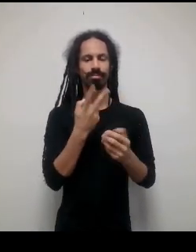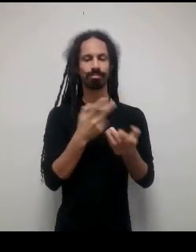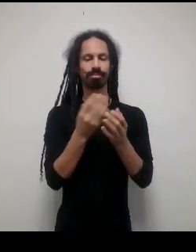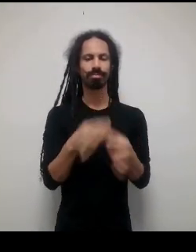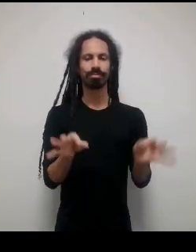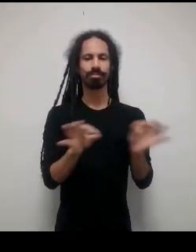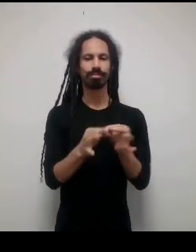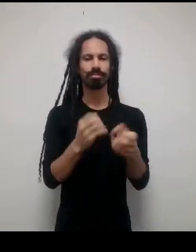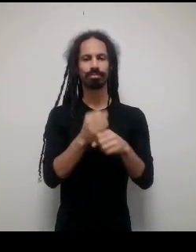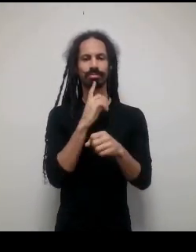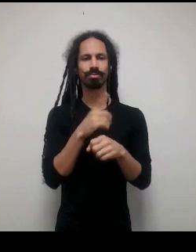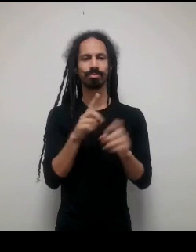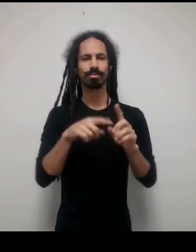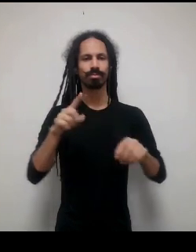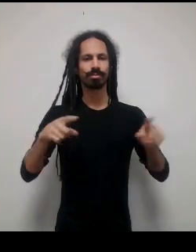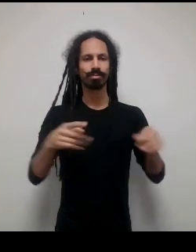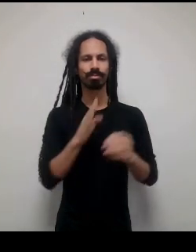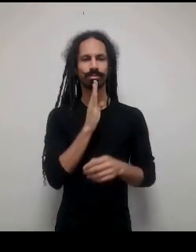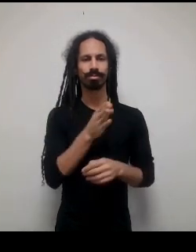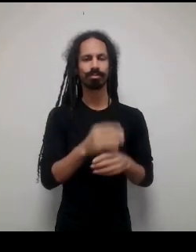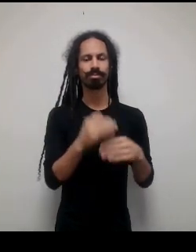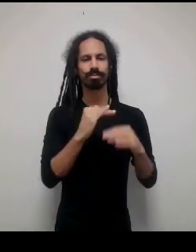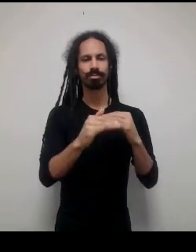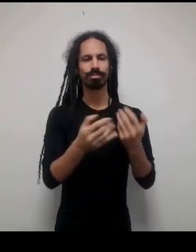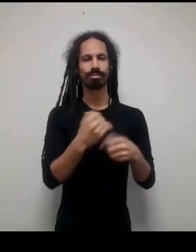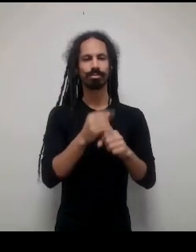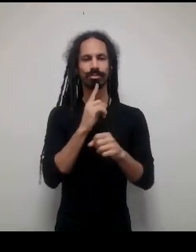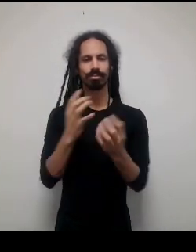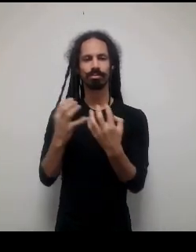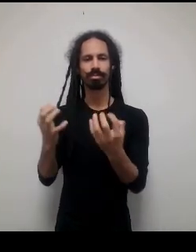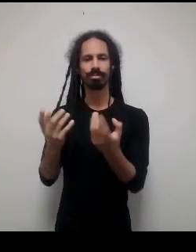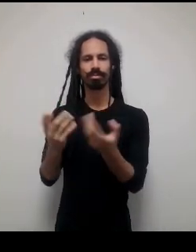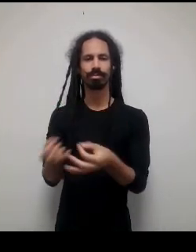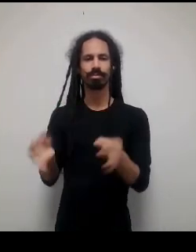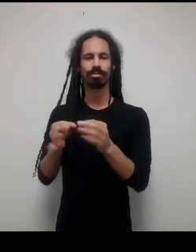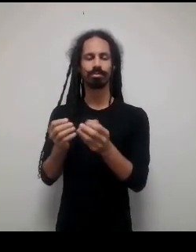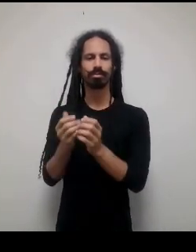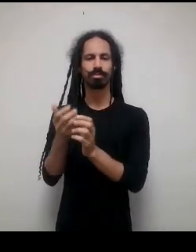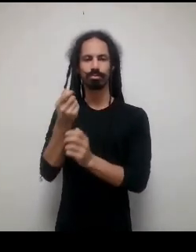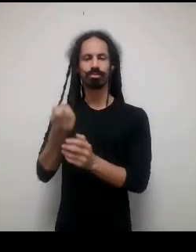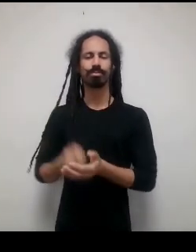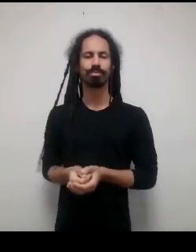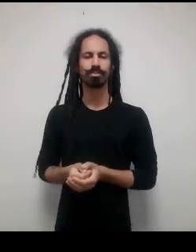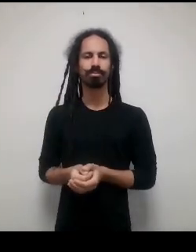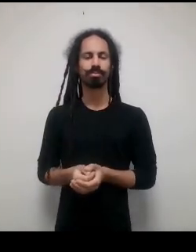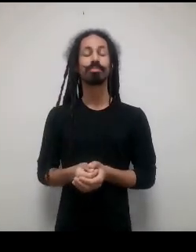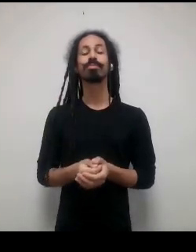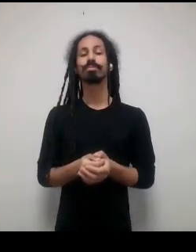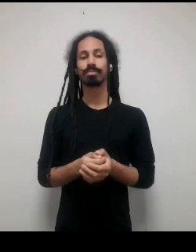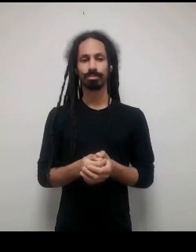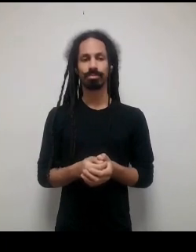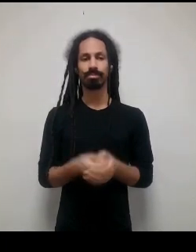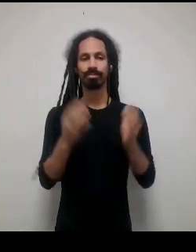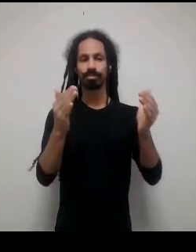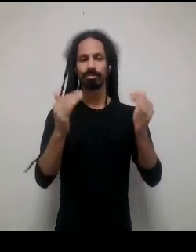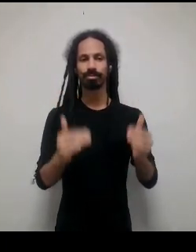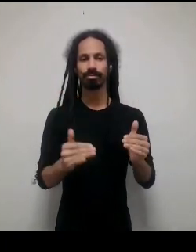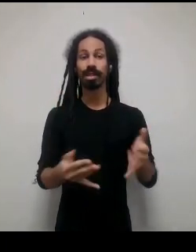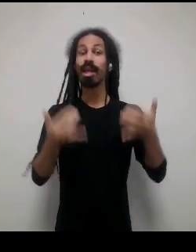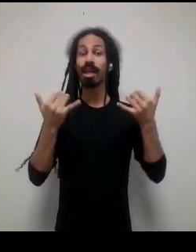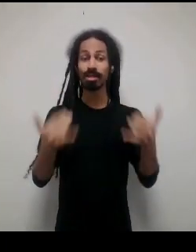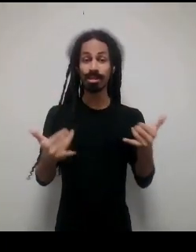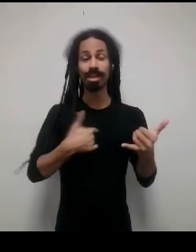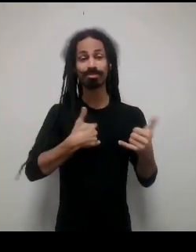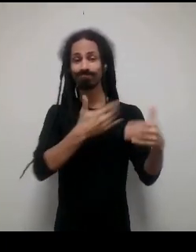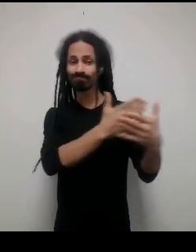of voice because this creates more interest for your audience. Example 2. Today, I'm going to share with you